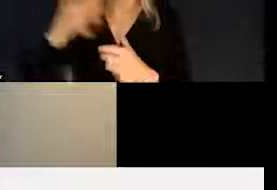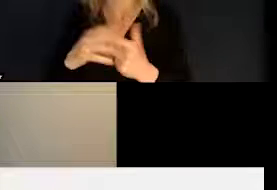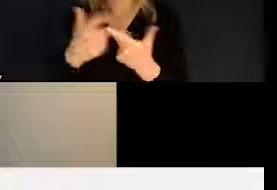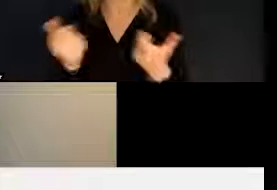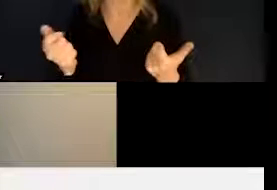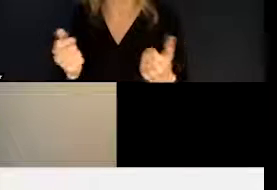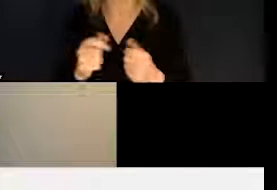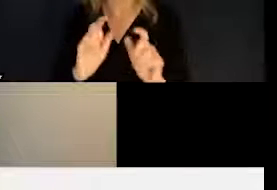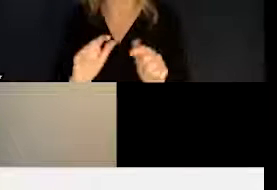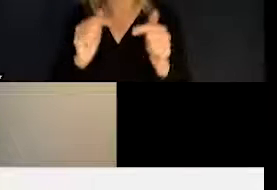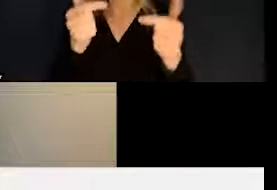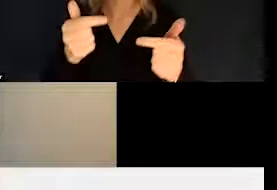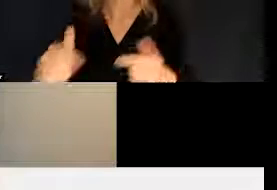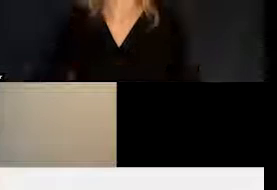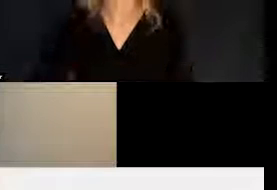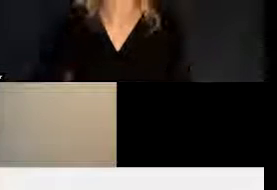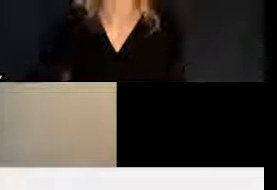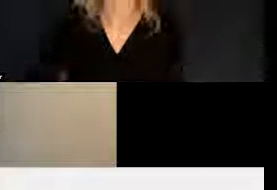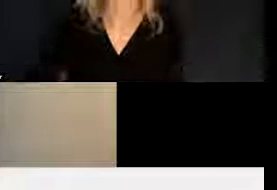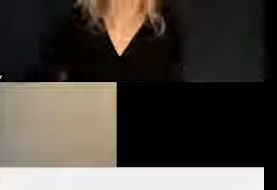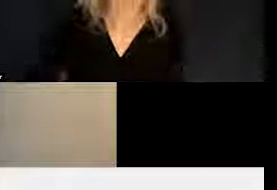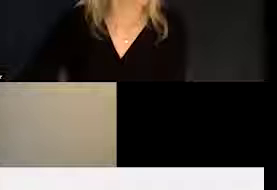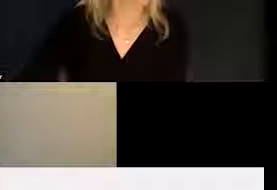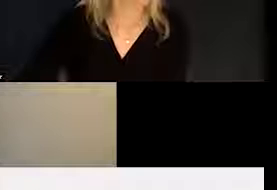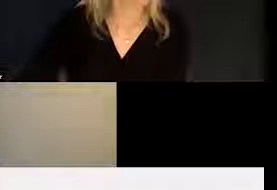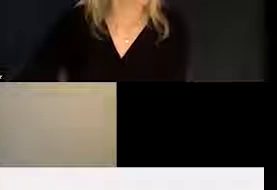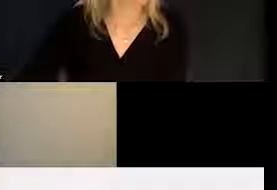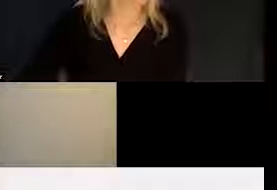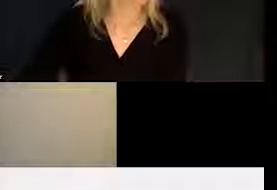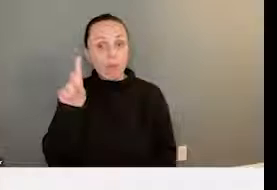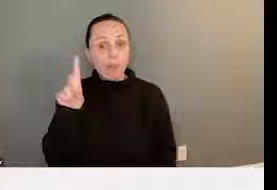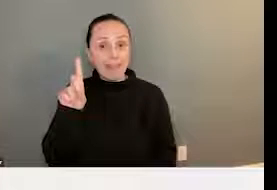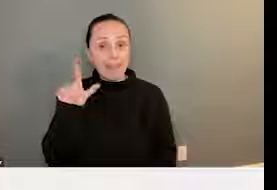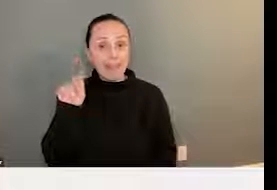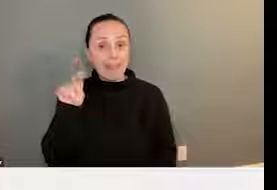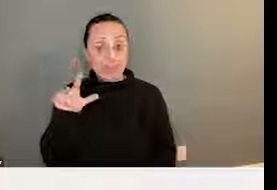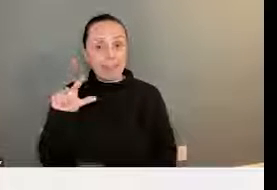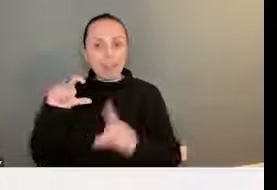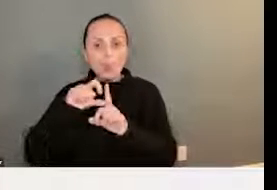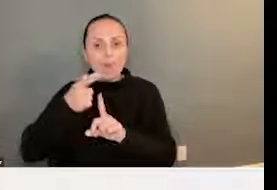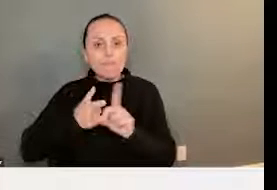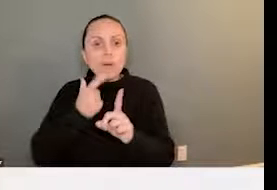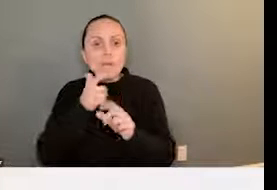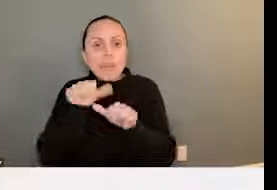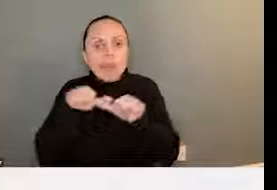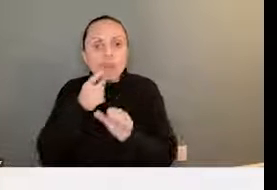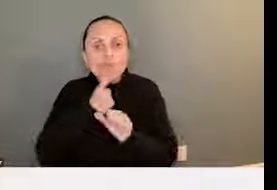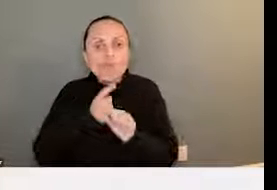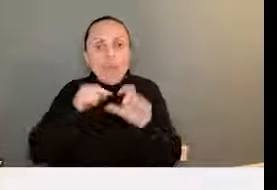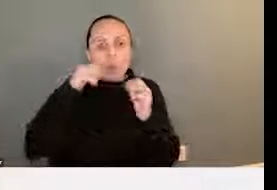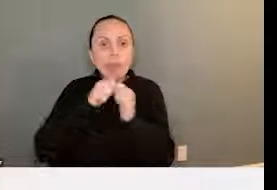on. So redlining, the term, comes from these red regions, which were